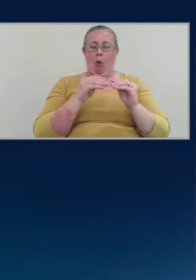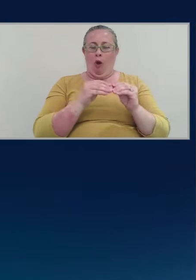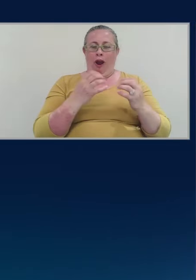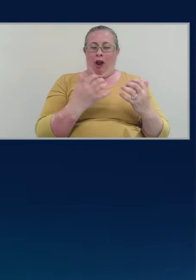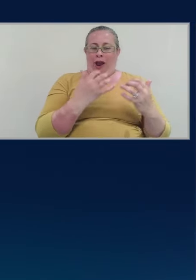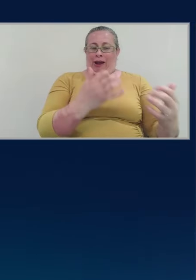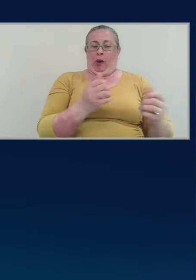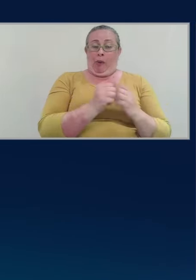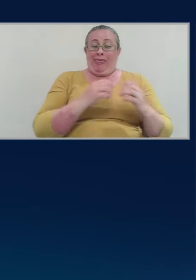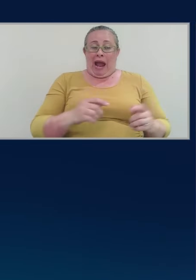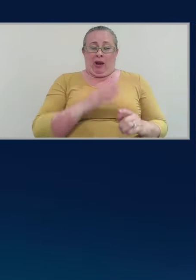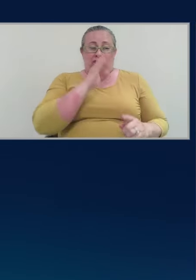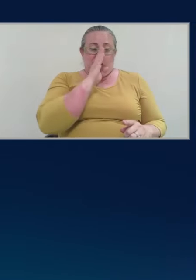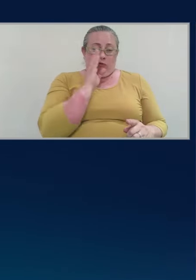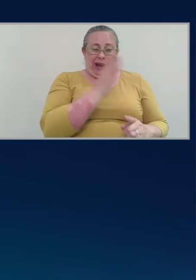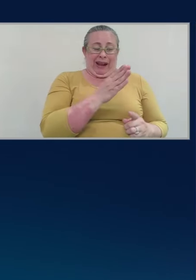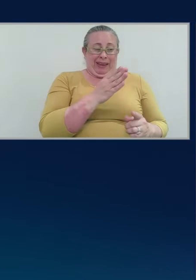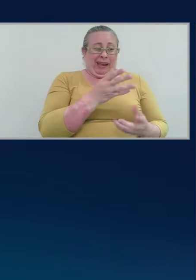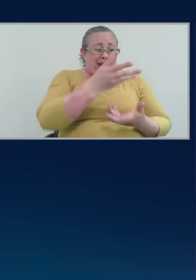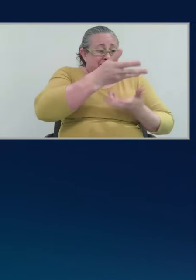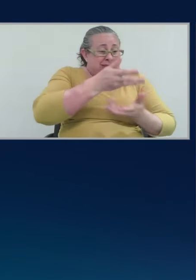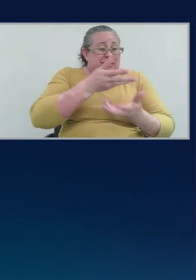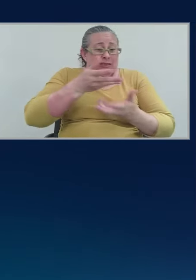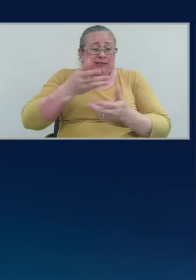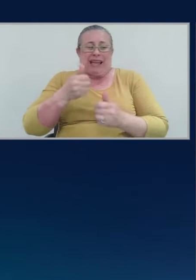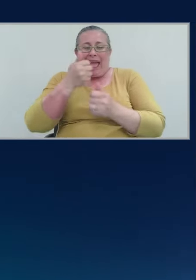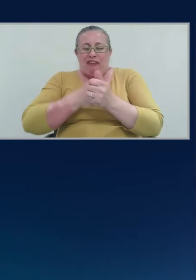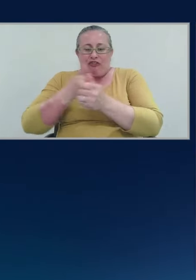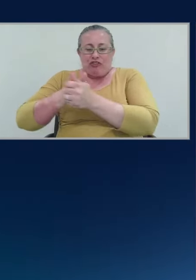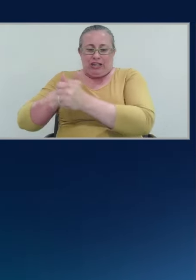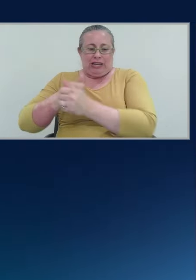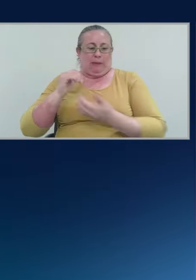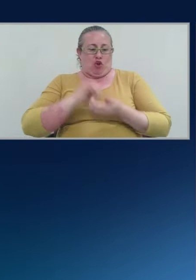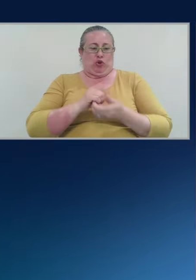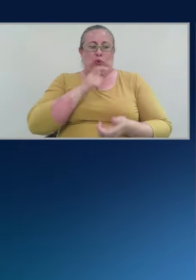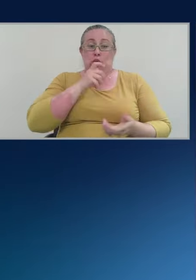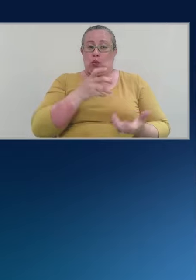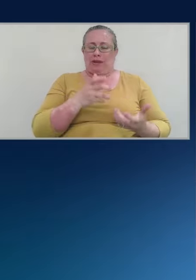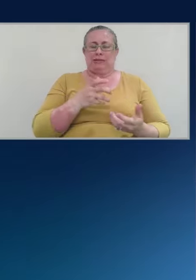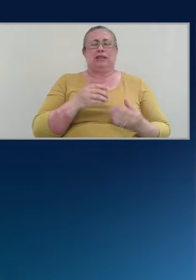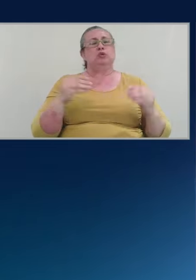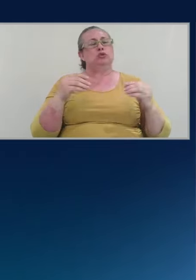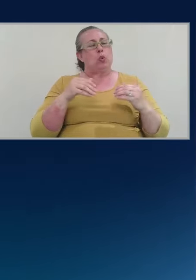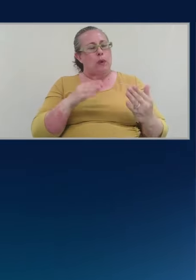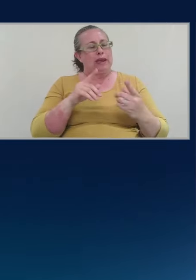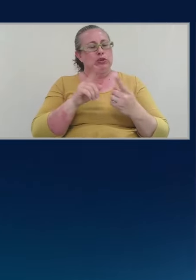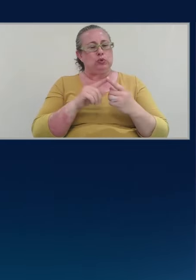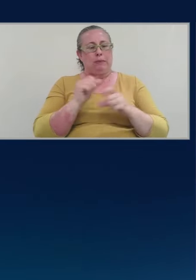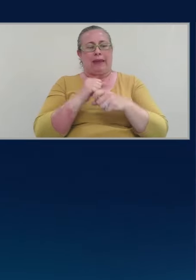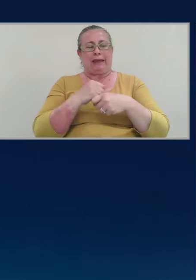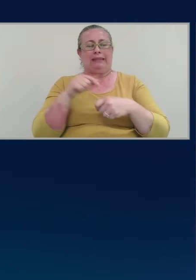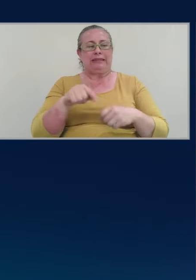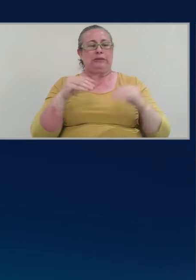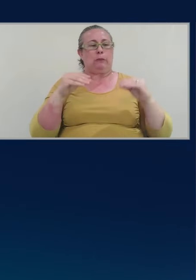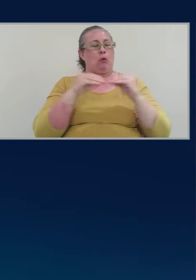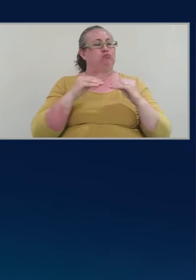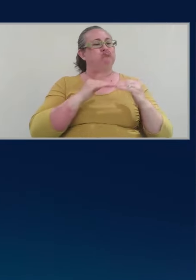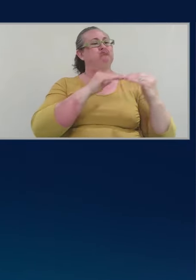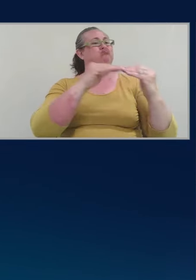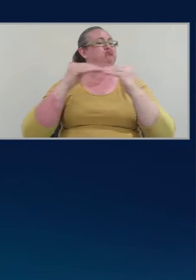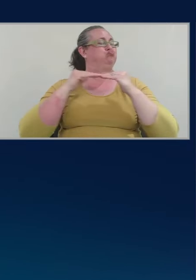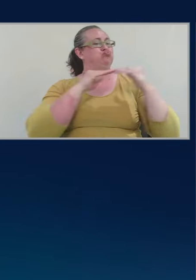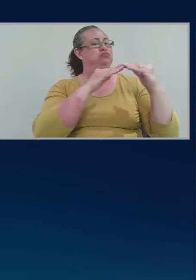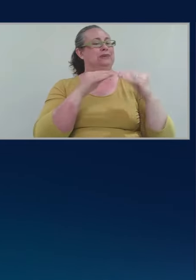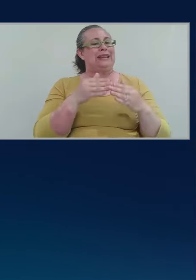engage with every single partner that wants to do this? So it's a way to democratize and expand access to